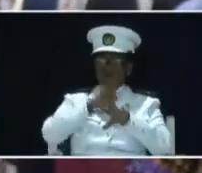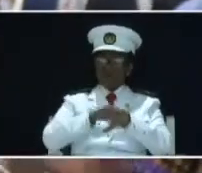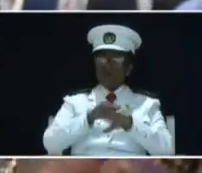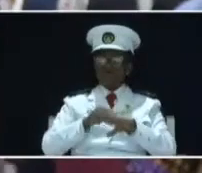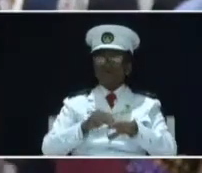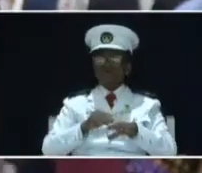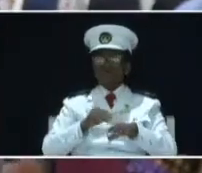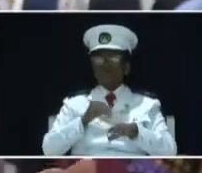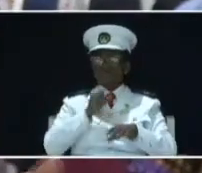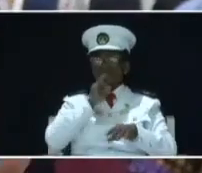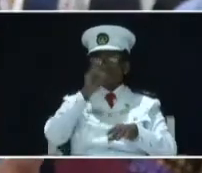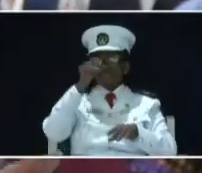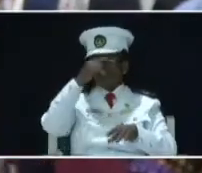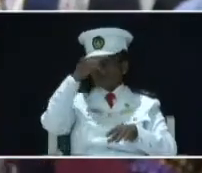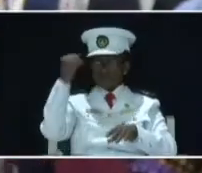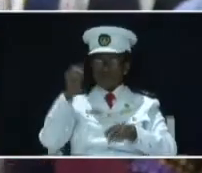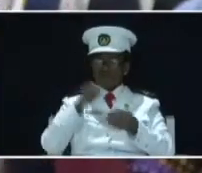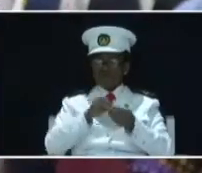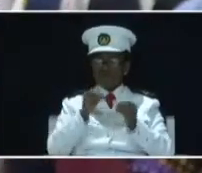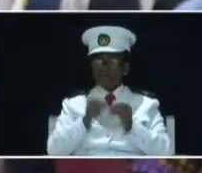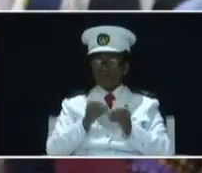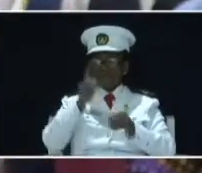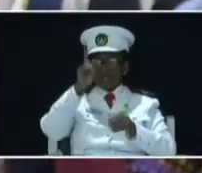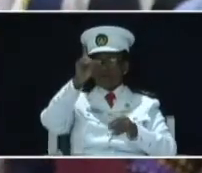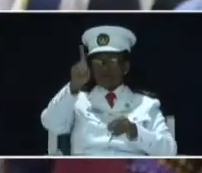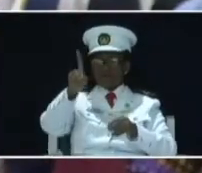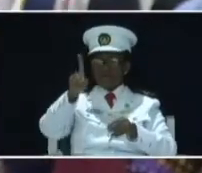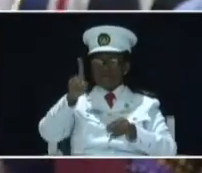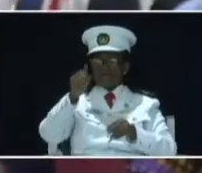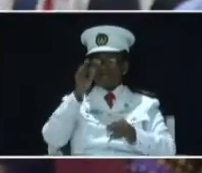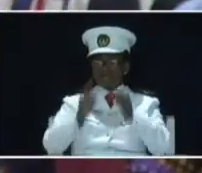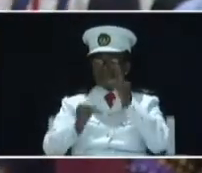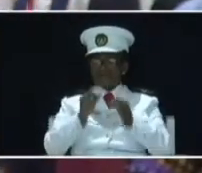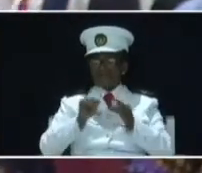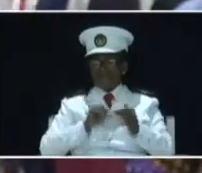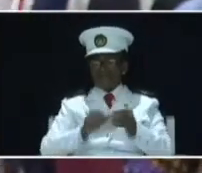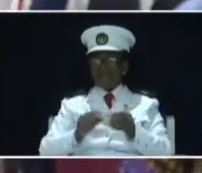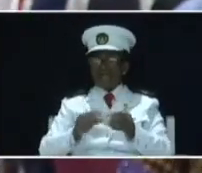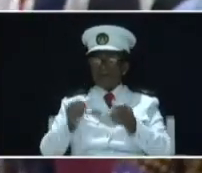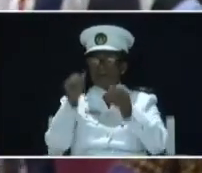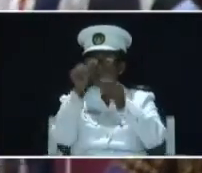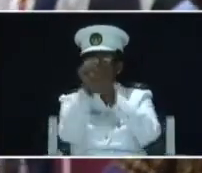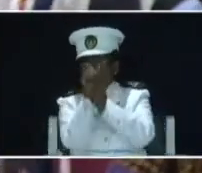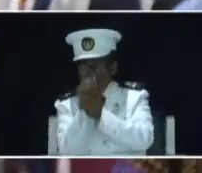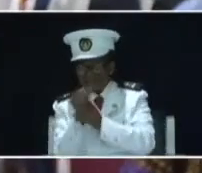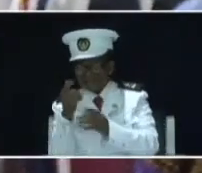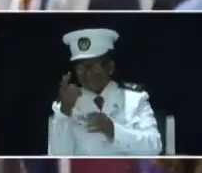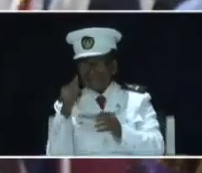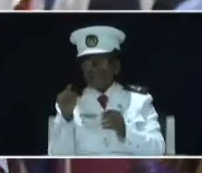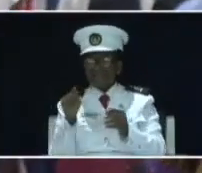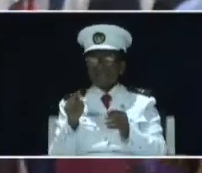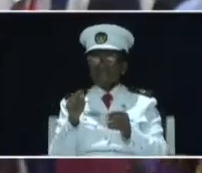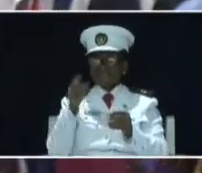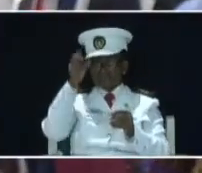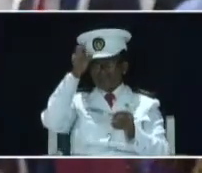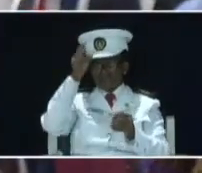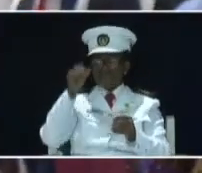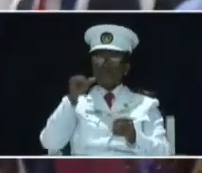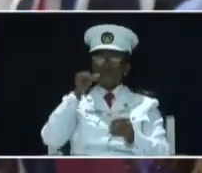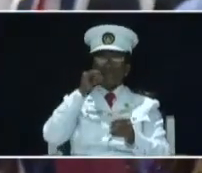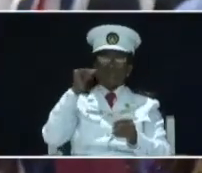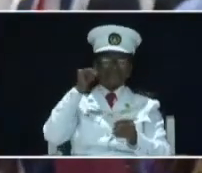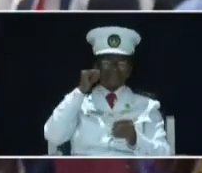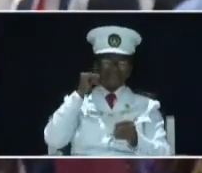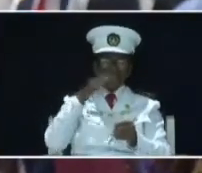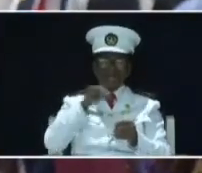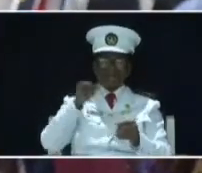It's because, number one, if I bind the devil yesterday and I have to bind him again